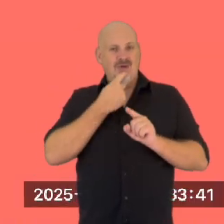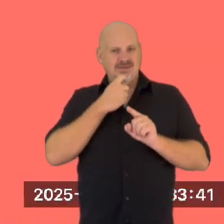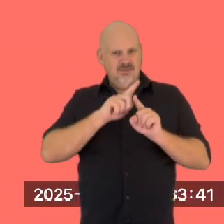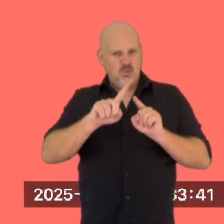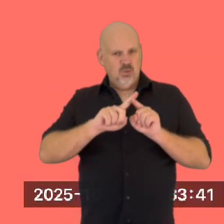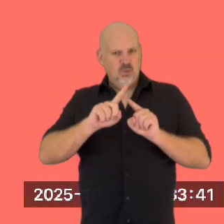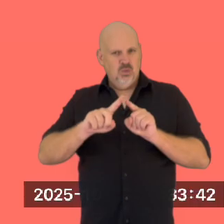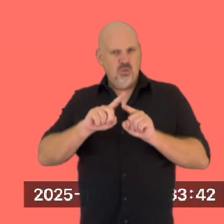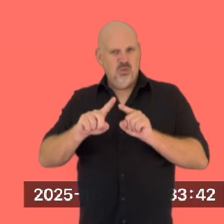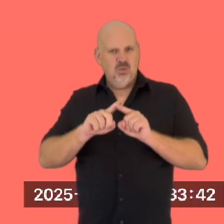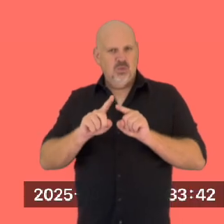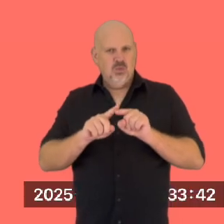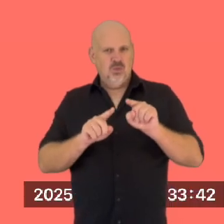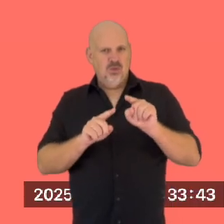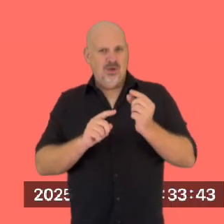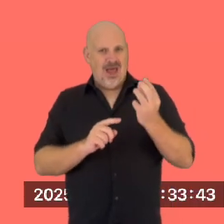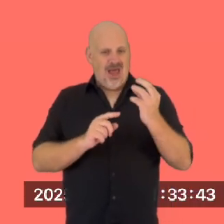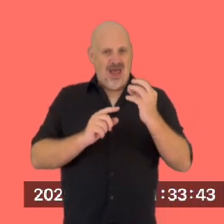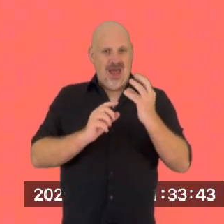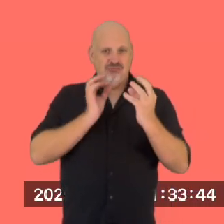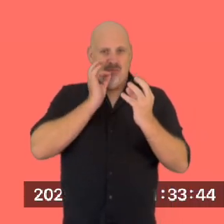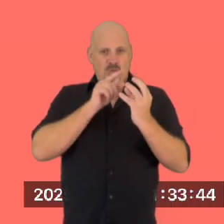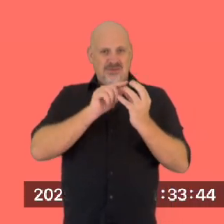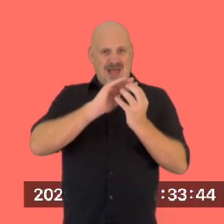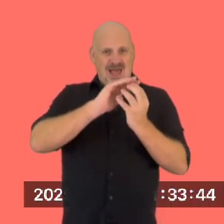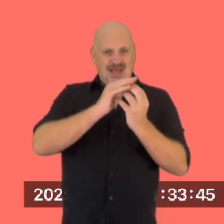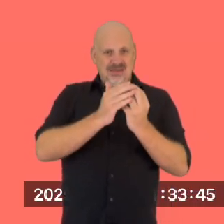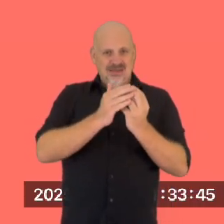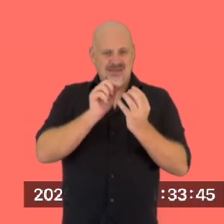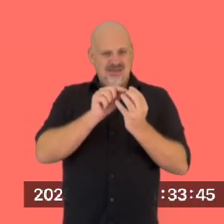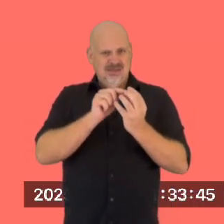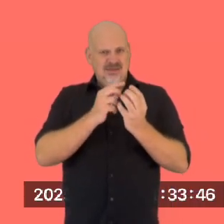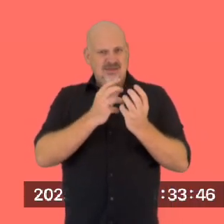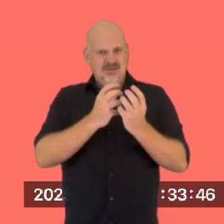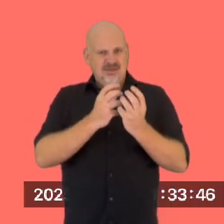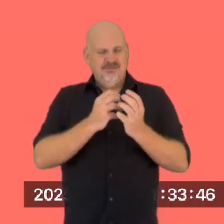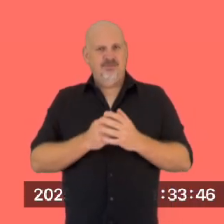the different colours of the red with that rose head there.